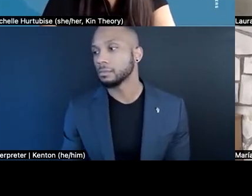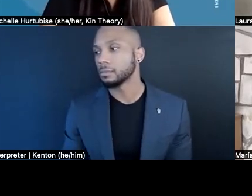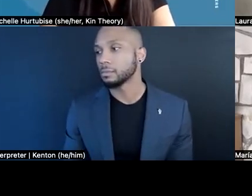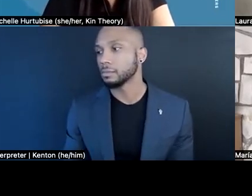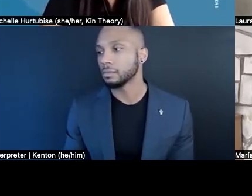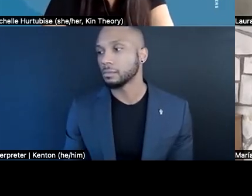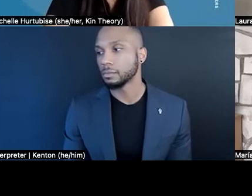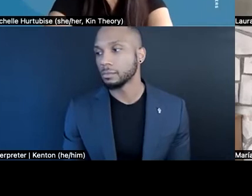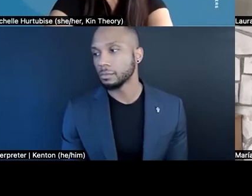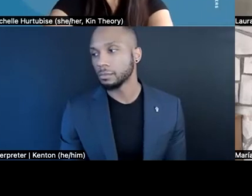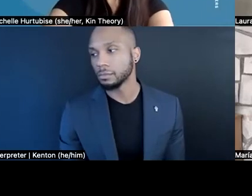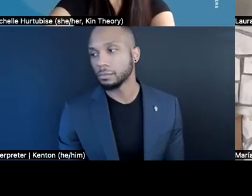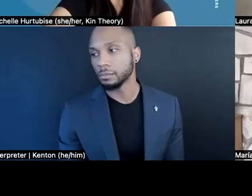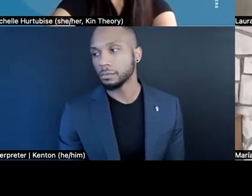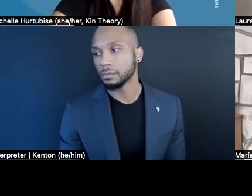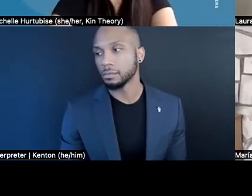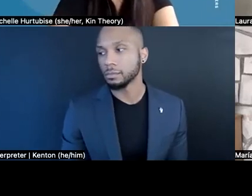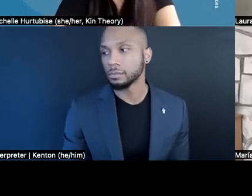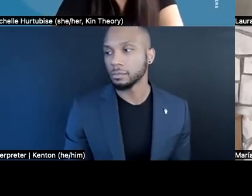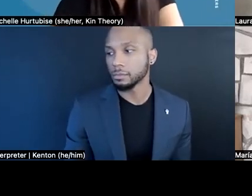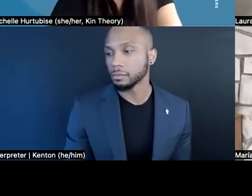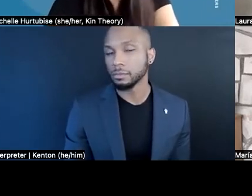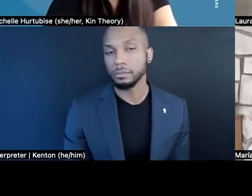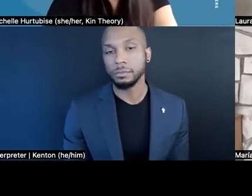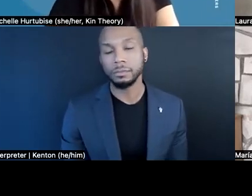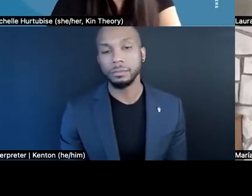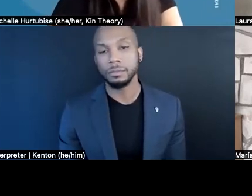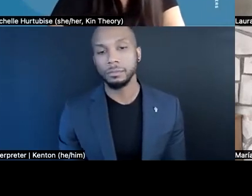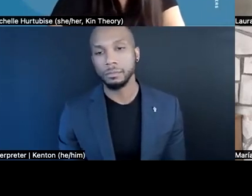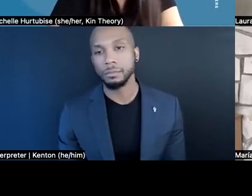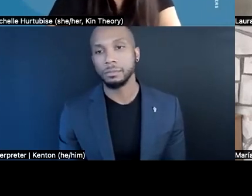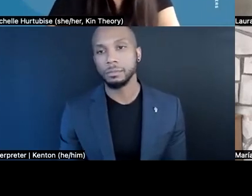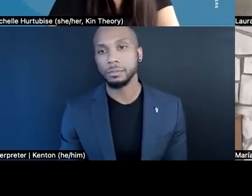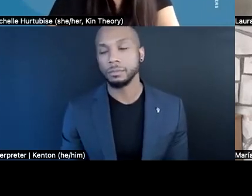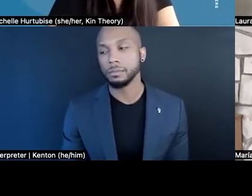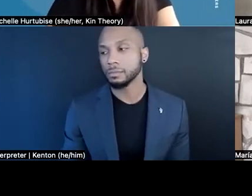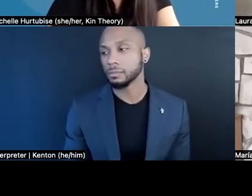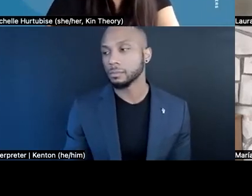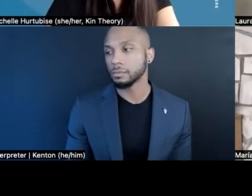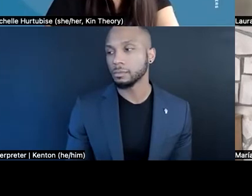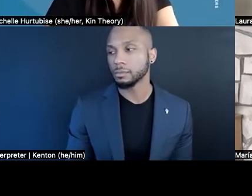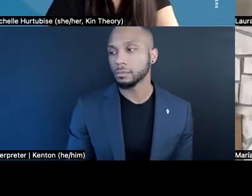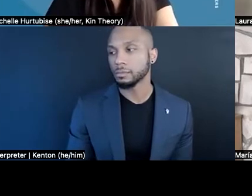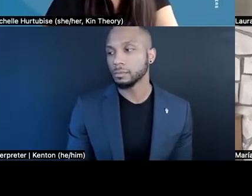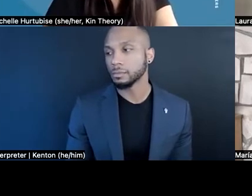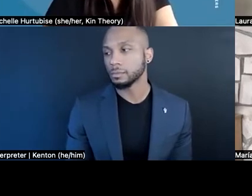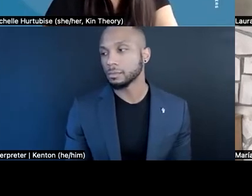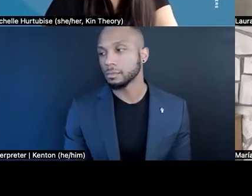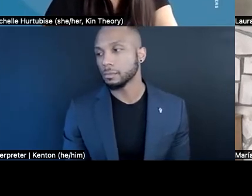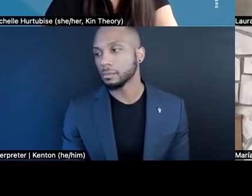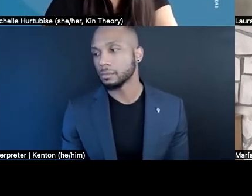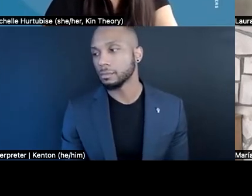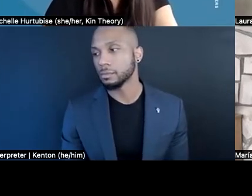saw that there were a lot of stereotypes that were being portrayed, and because of these stereotypes, they really took away our ability